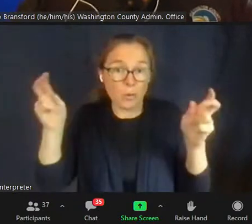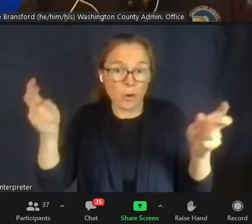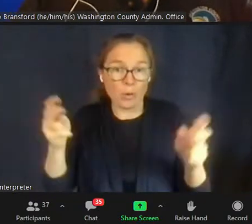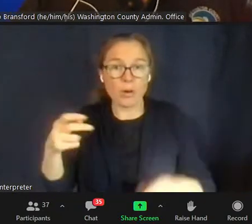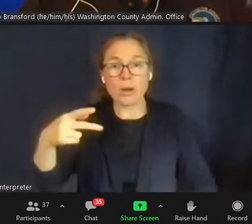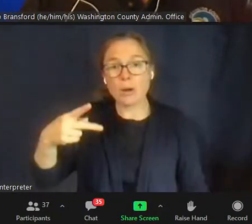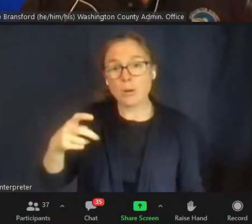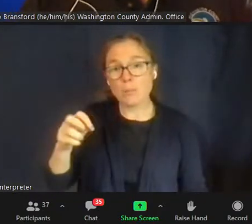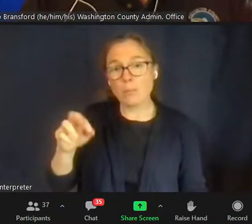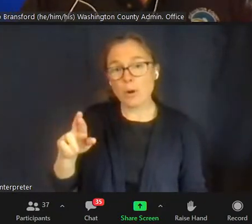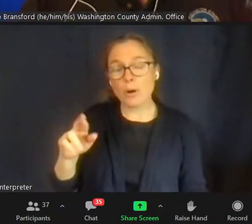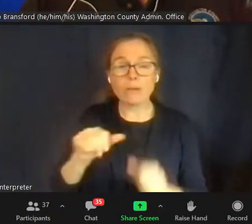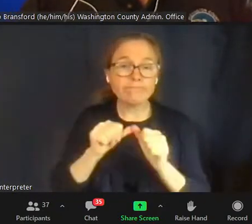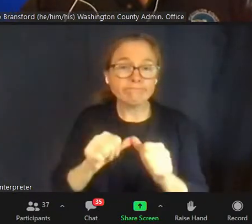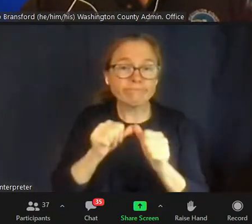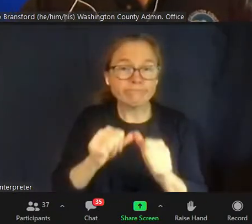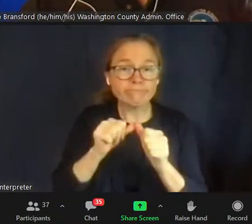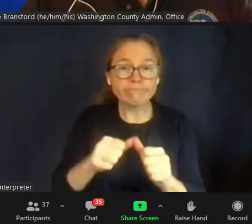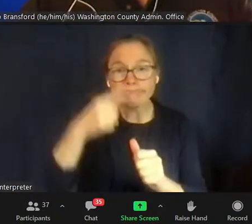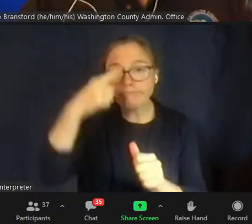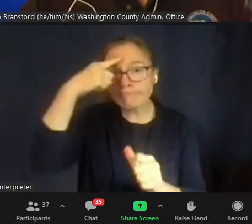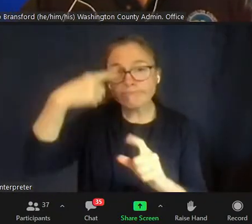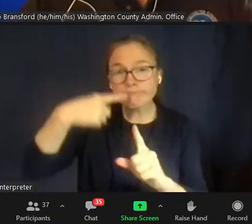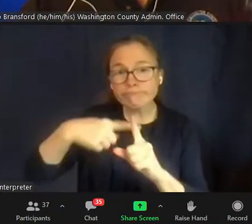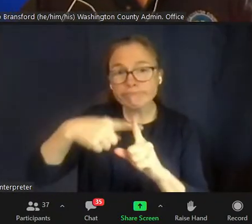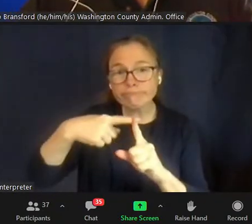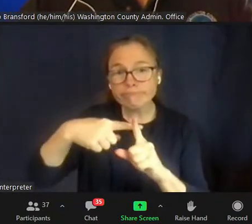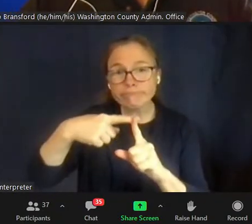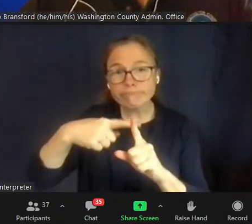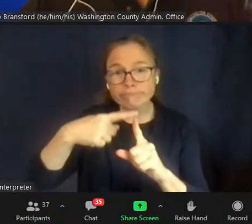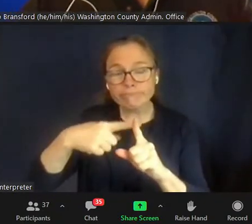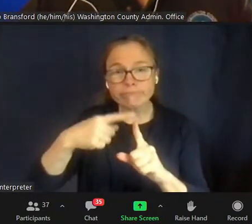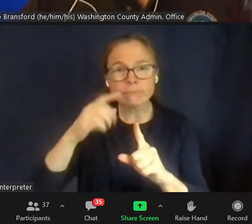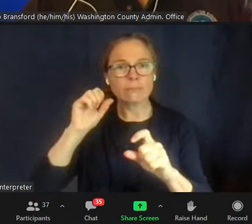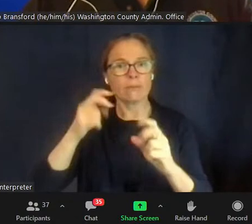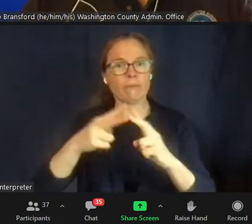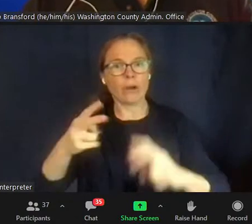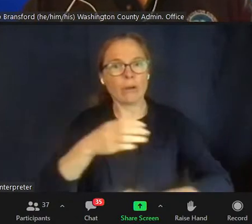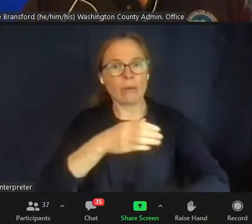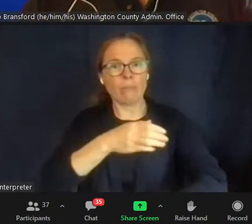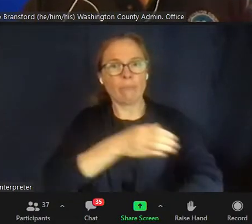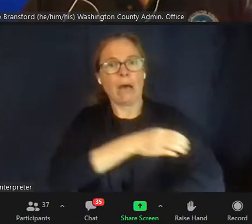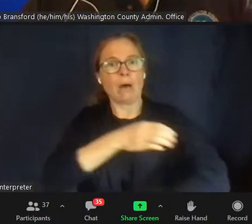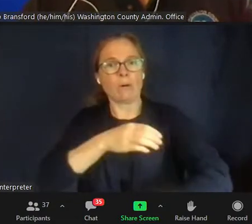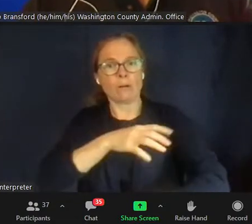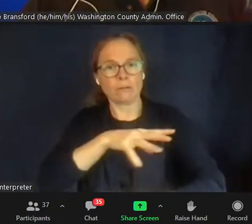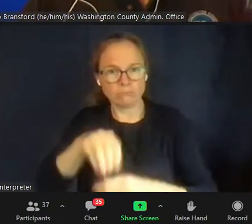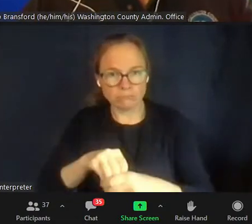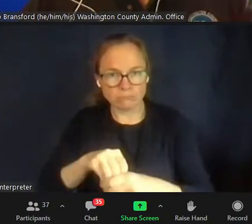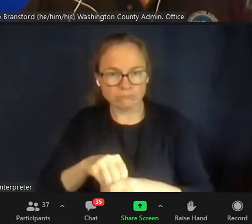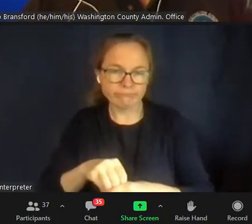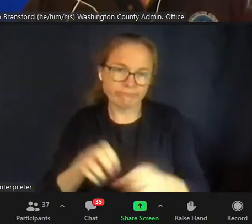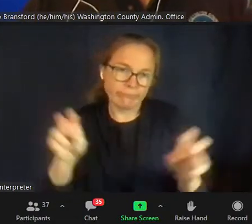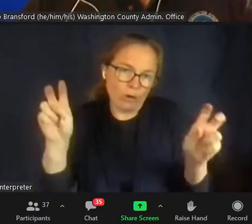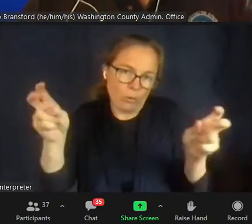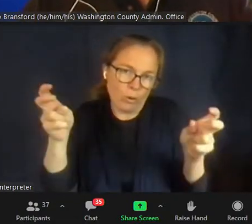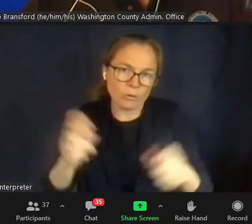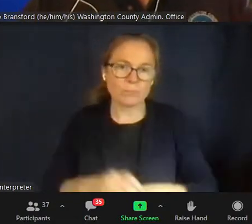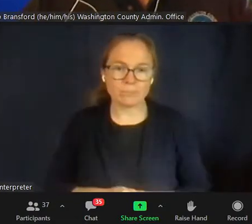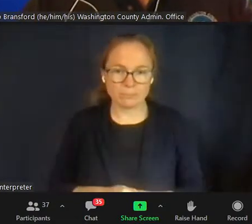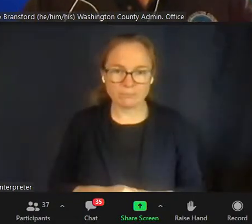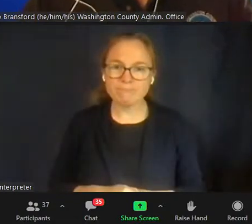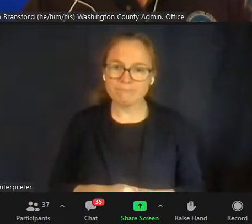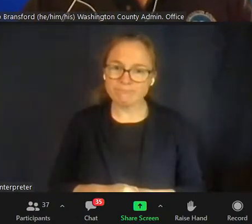perpetual optimism is a force multiplier. And I feel like we have, I feel like we bring